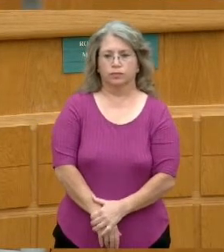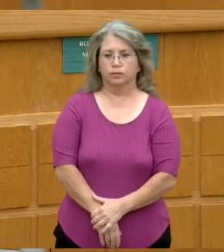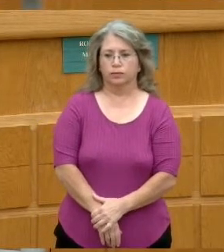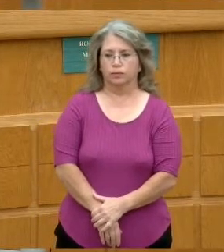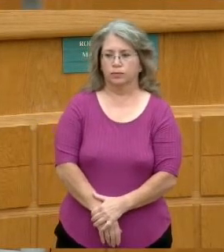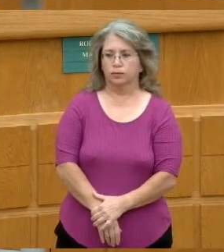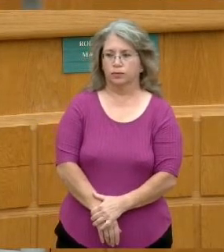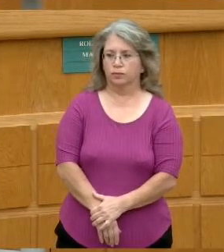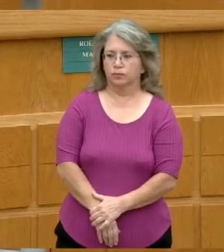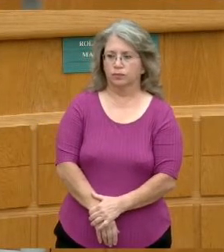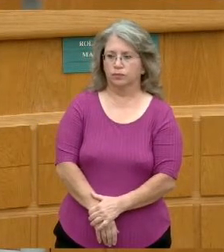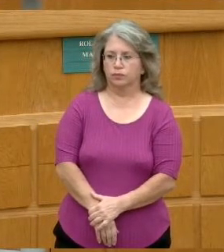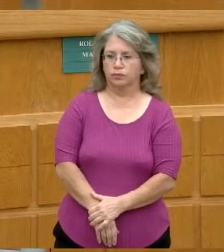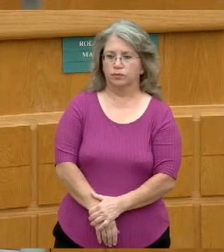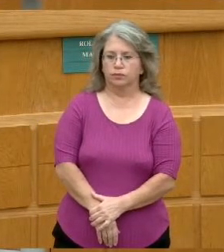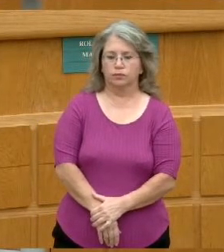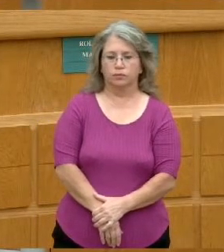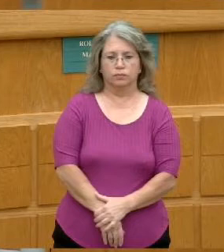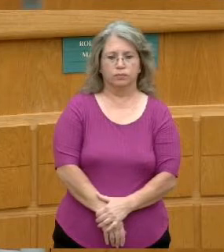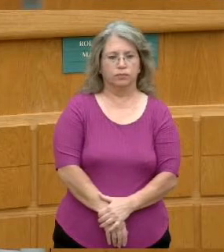practicando el distanciamiento social.